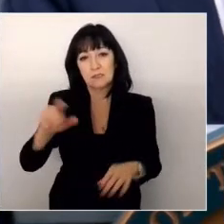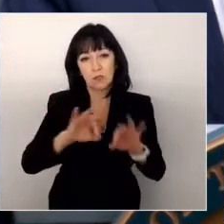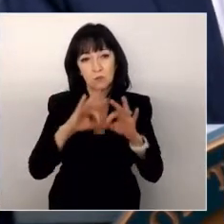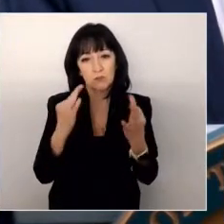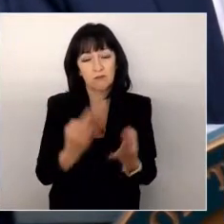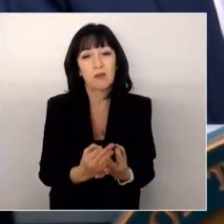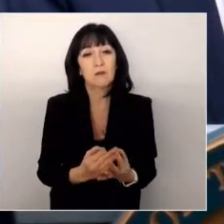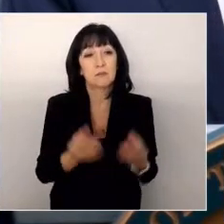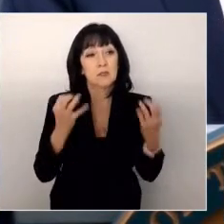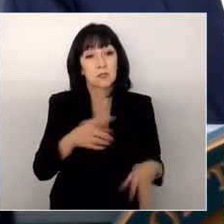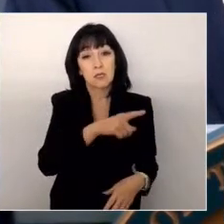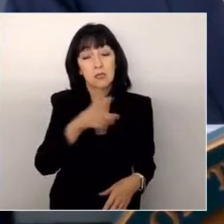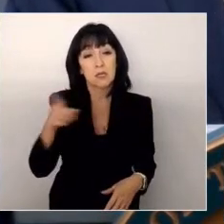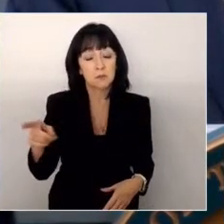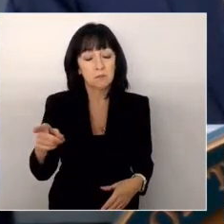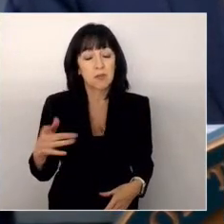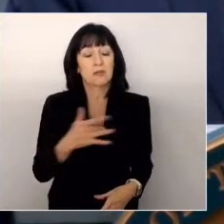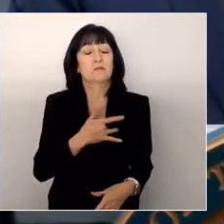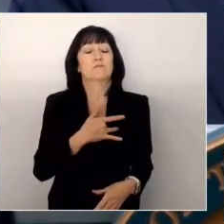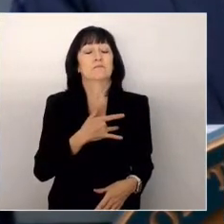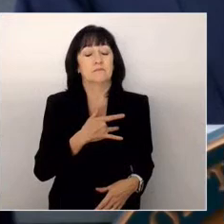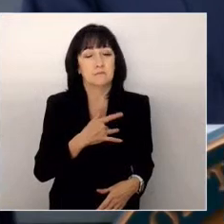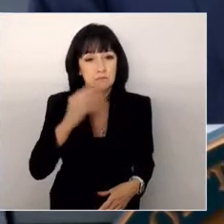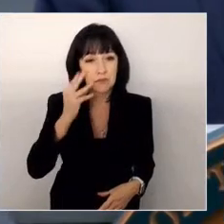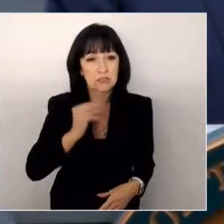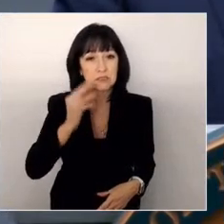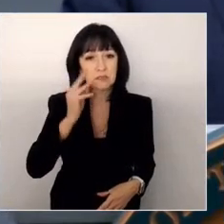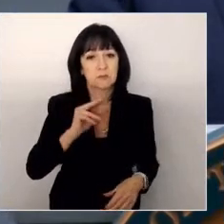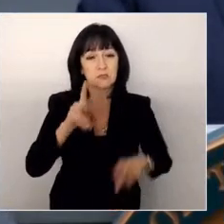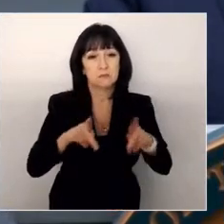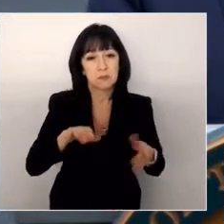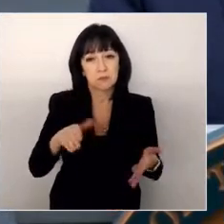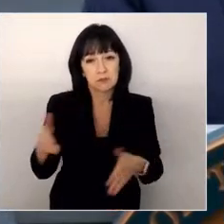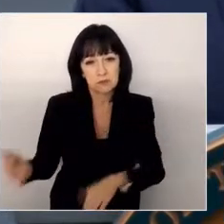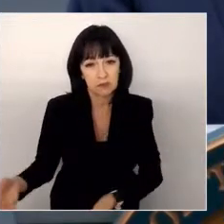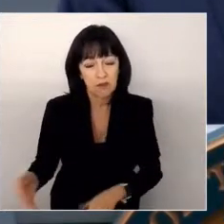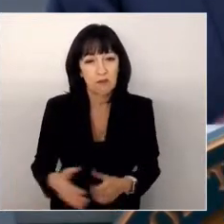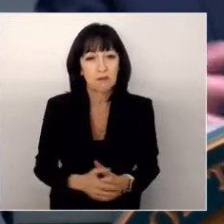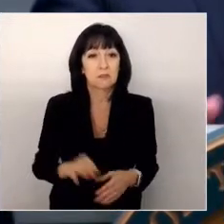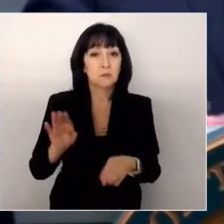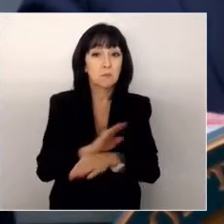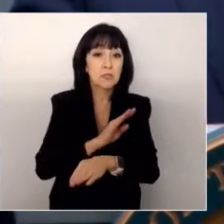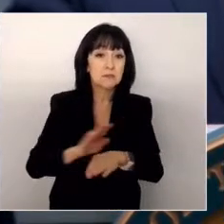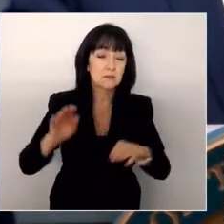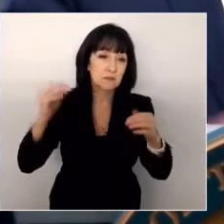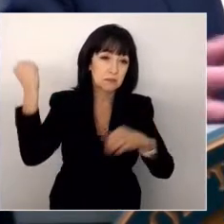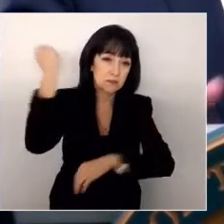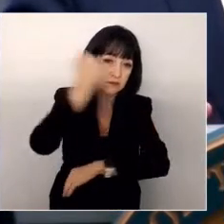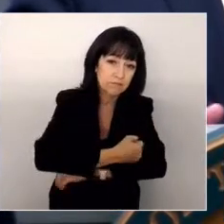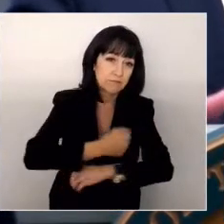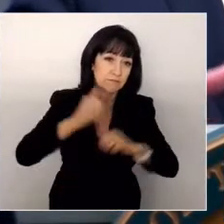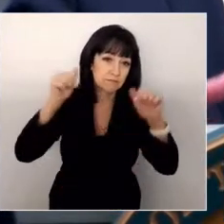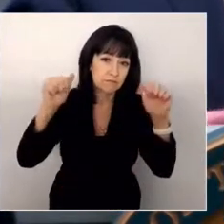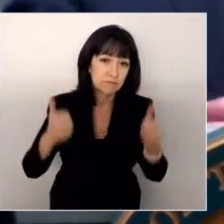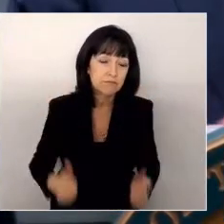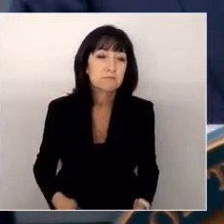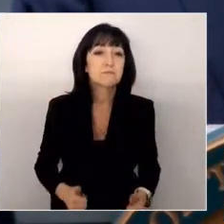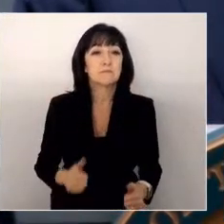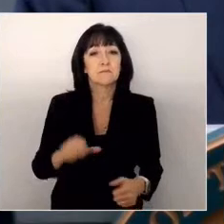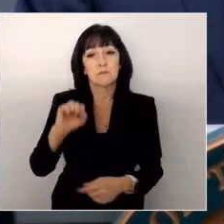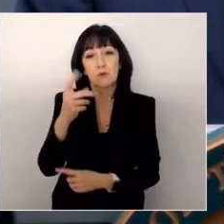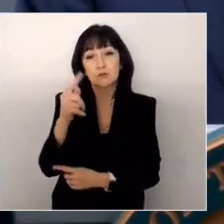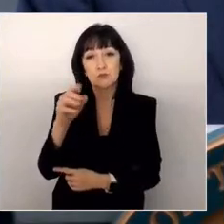business. Our children missed important time in classrooms. We missed sports games, graduations,